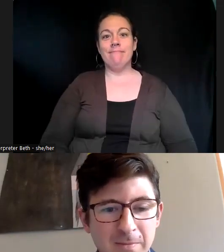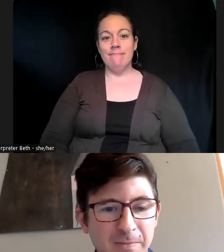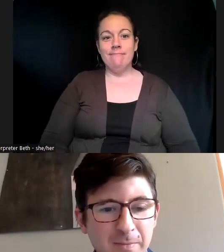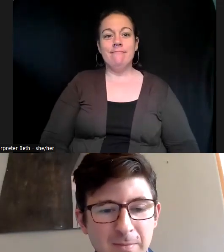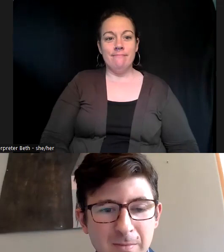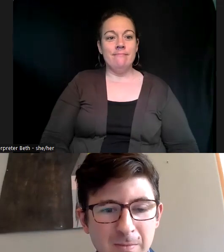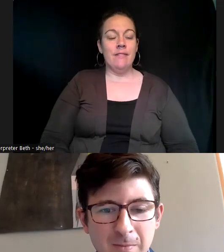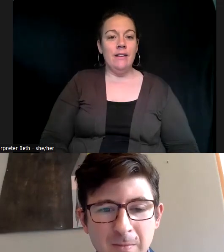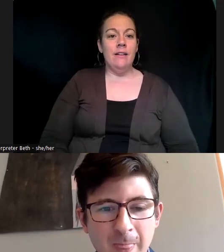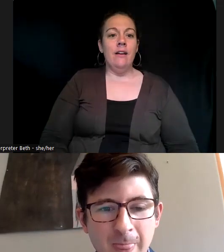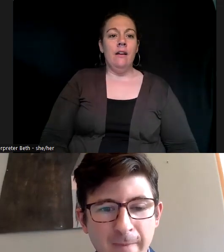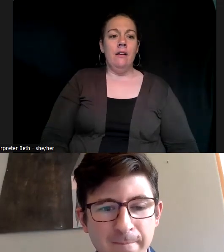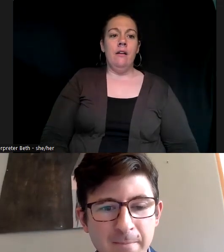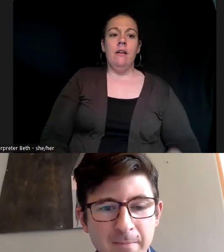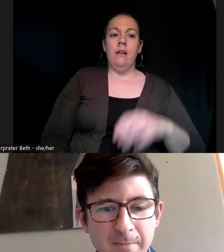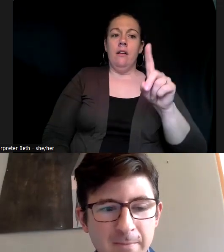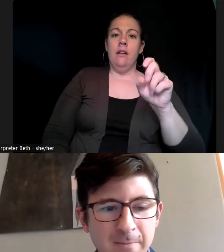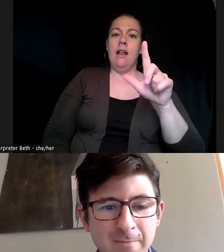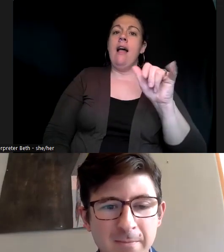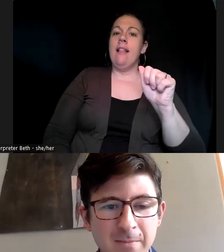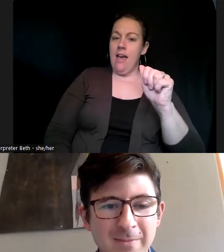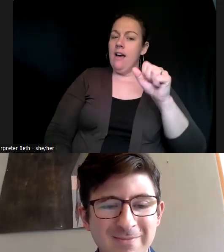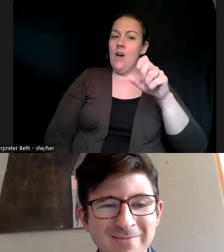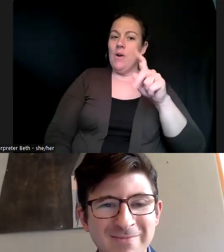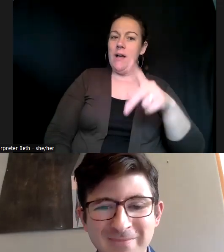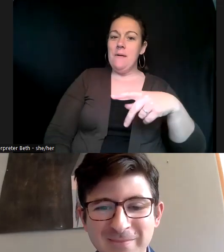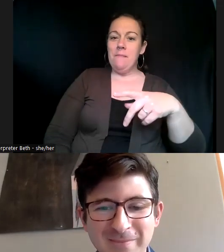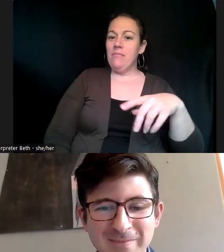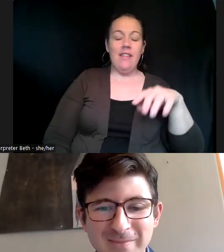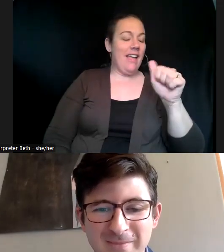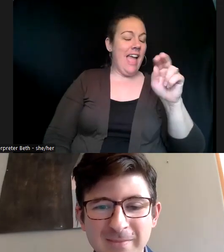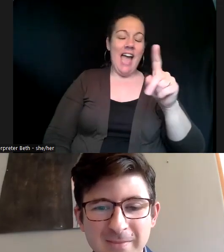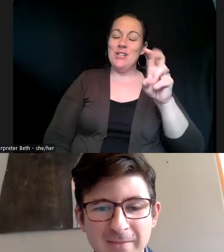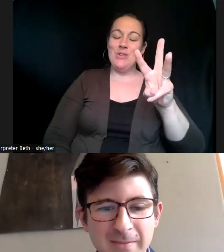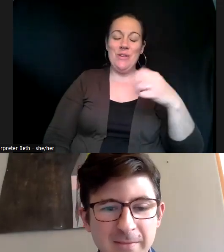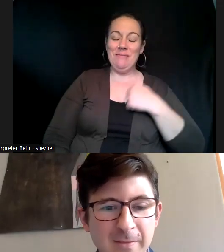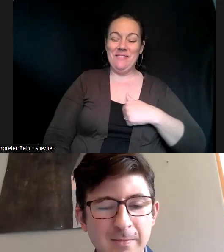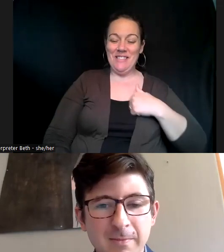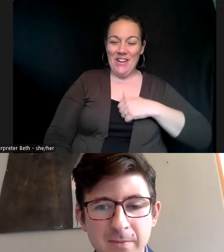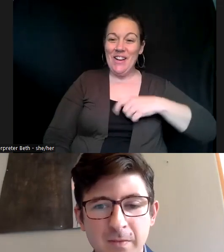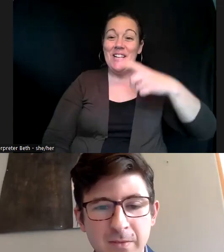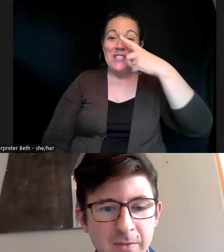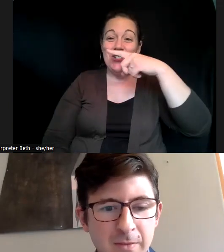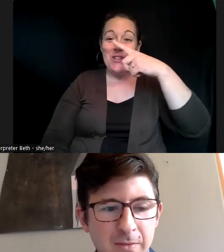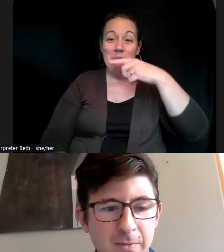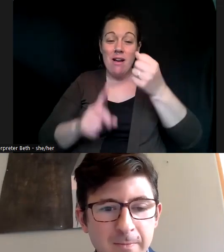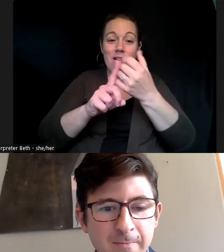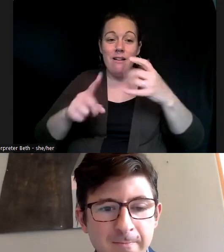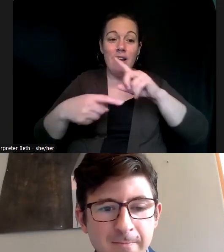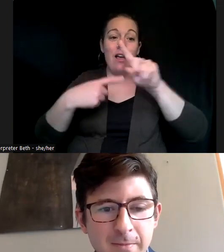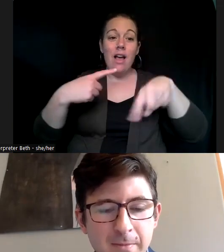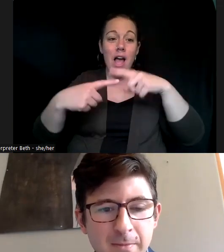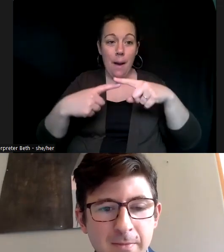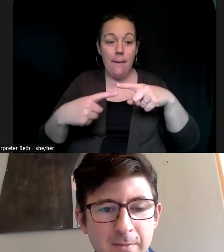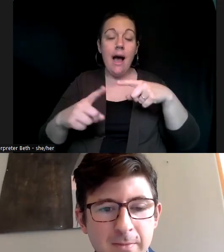Can you say more, Nicholas, around, I'm sorry, Andrew, I apologize. Can you say more around the importance of bringing